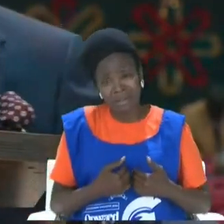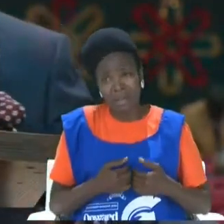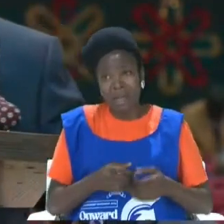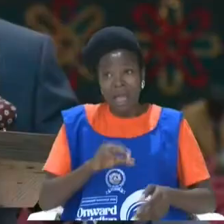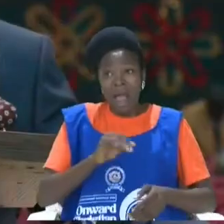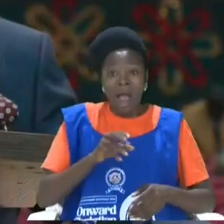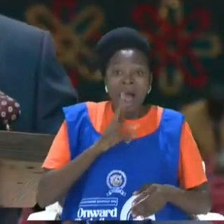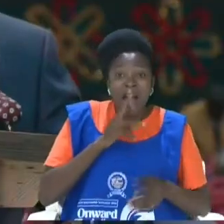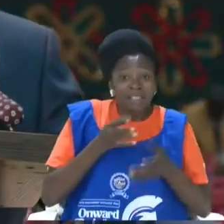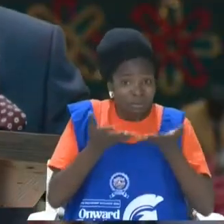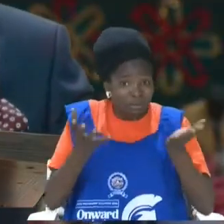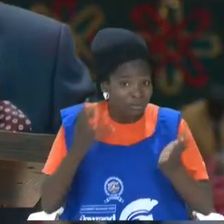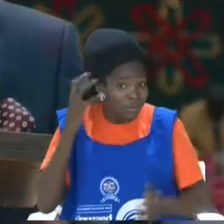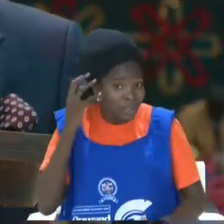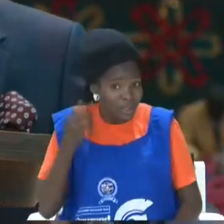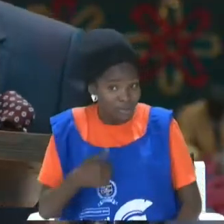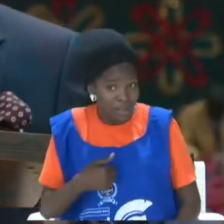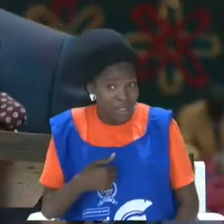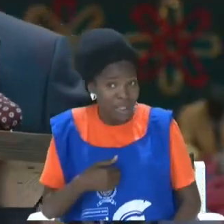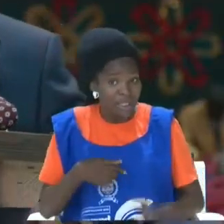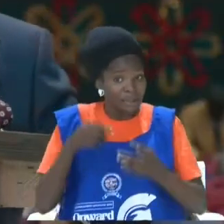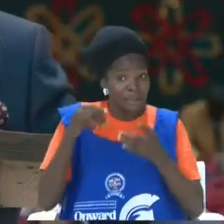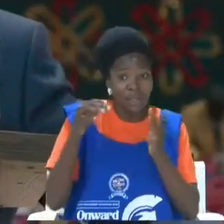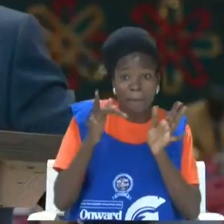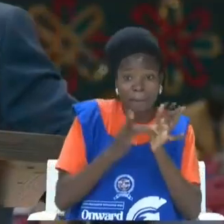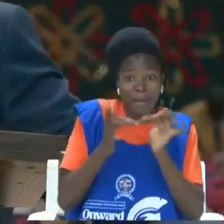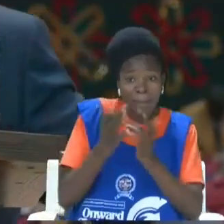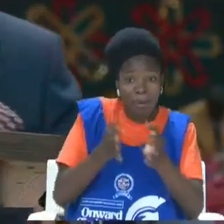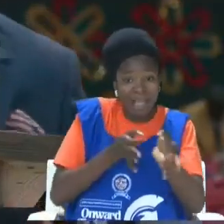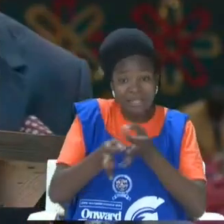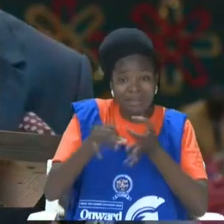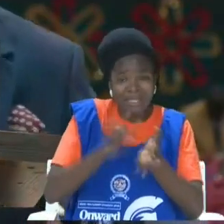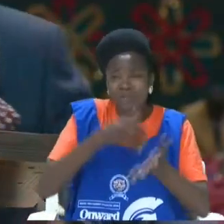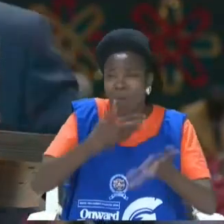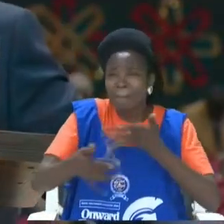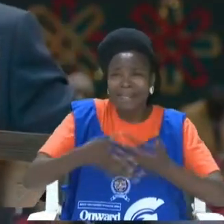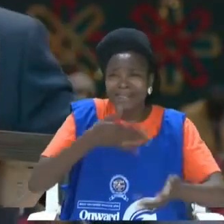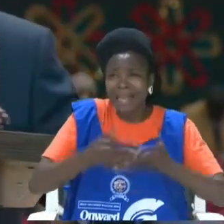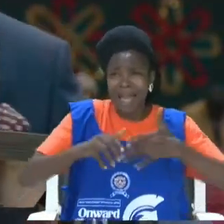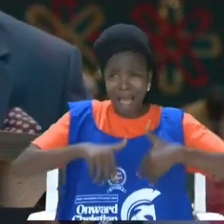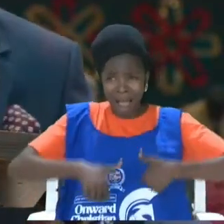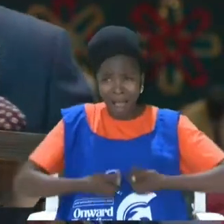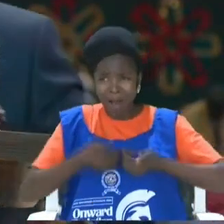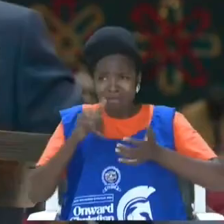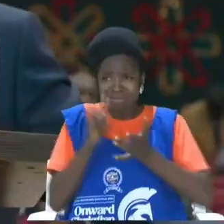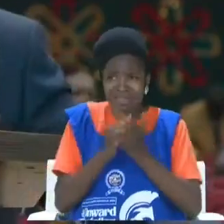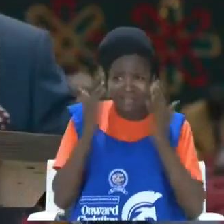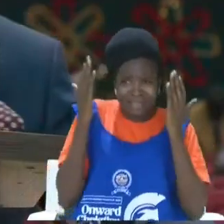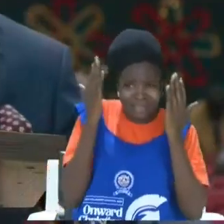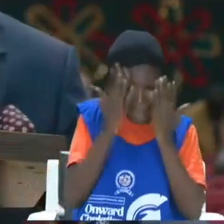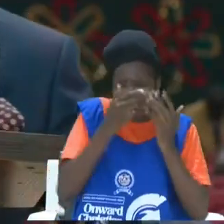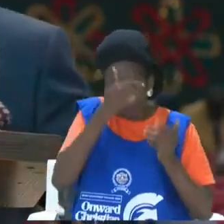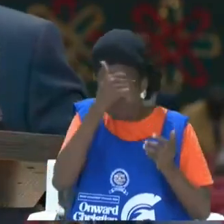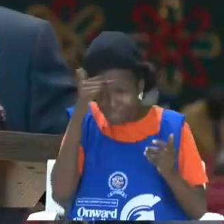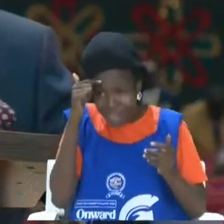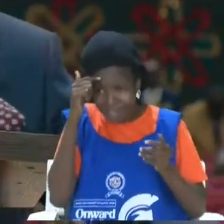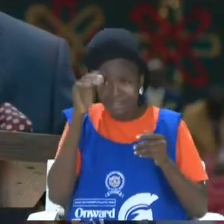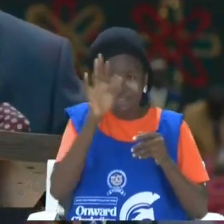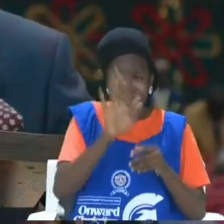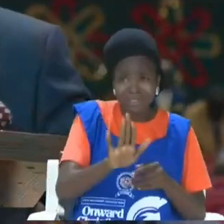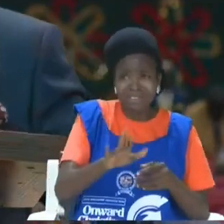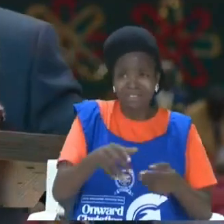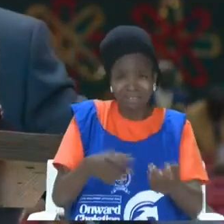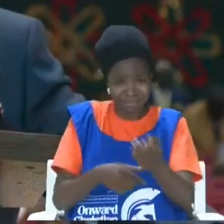Are you here? The word of God says, no matter how dark, how black your sin